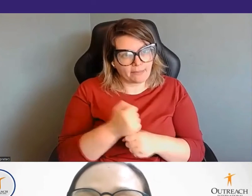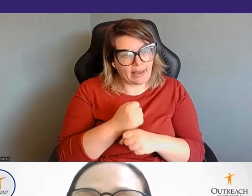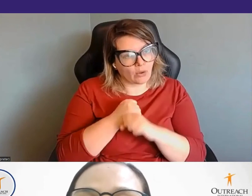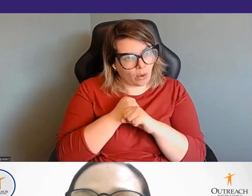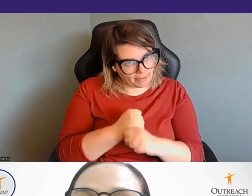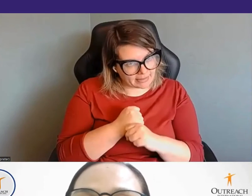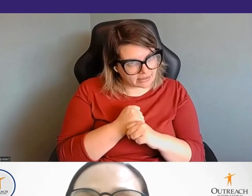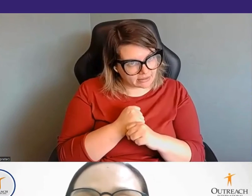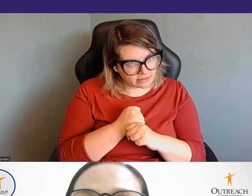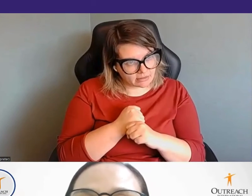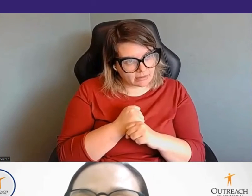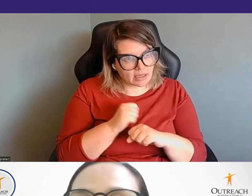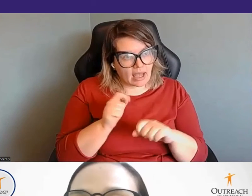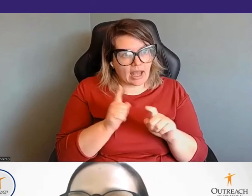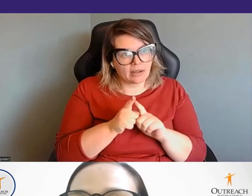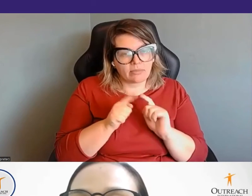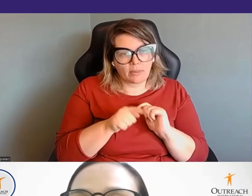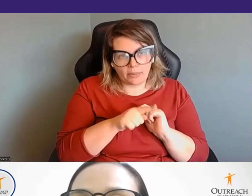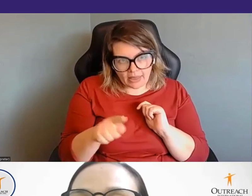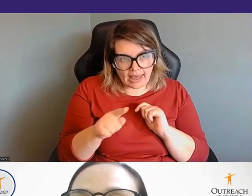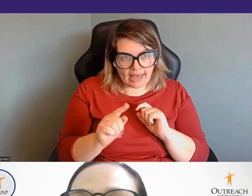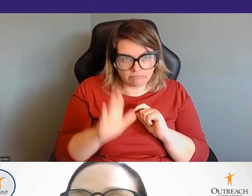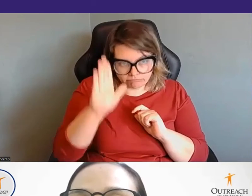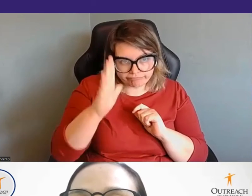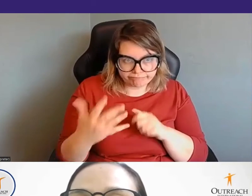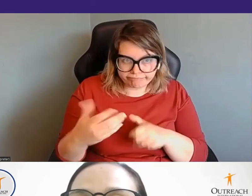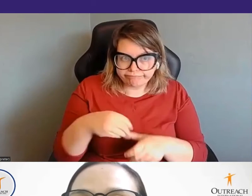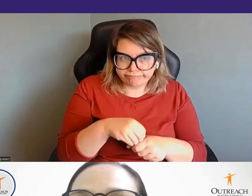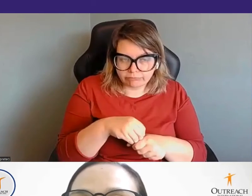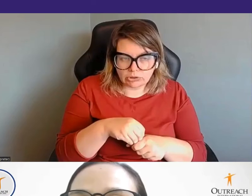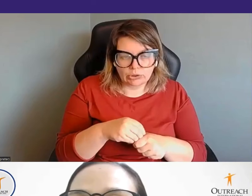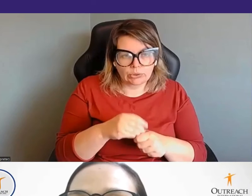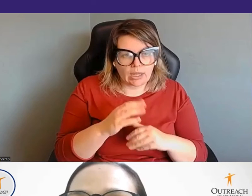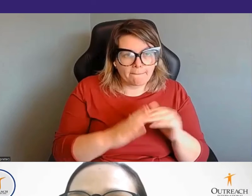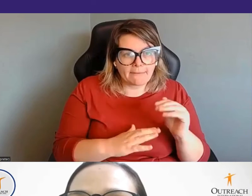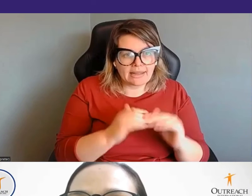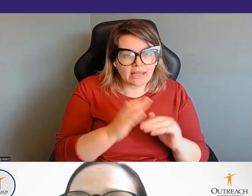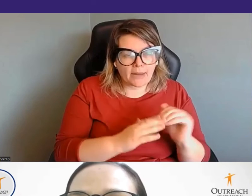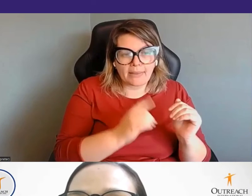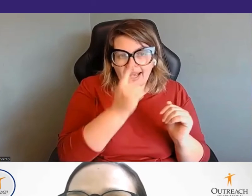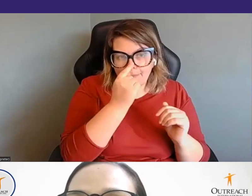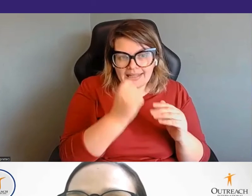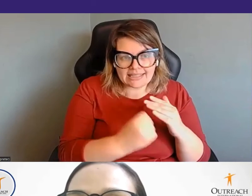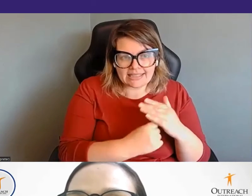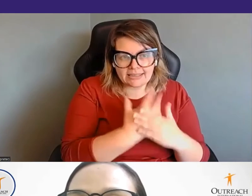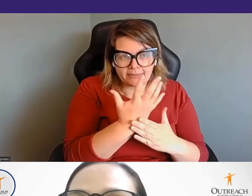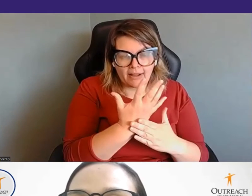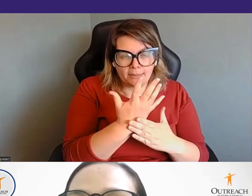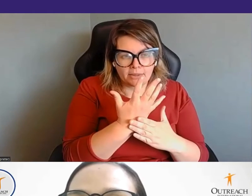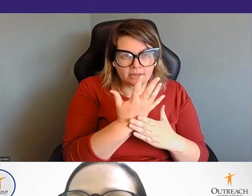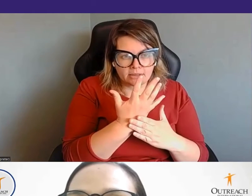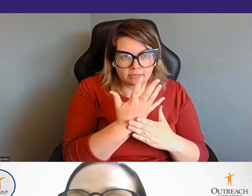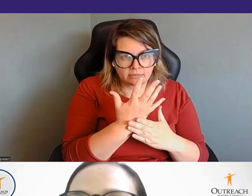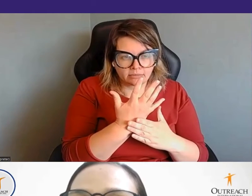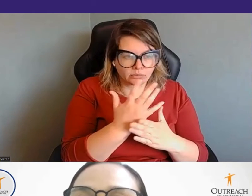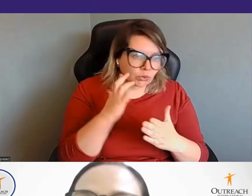part of their involvement in capacity development training as part of our